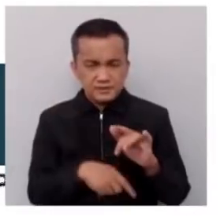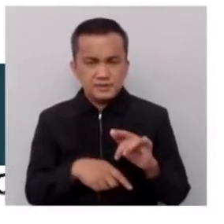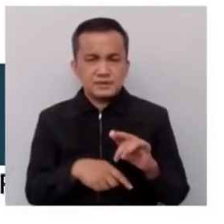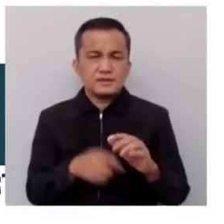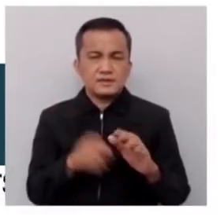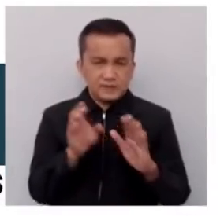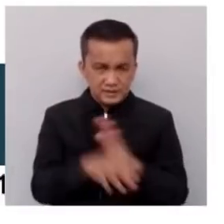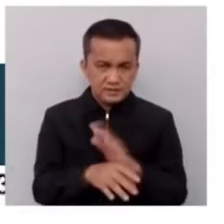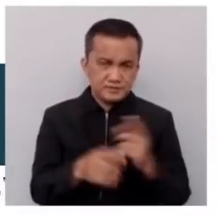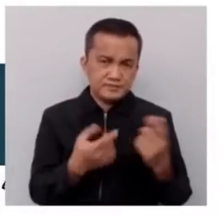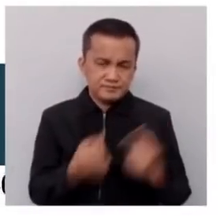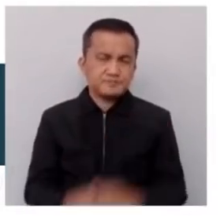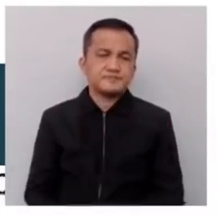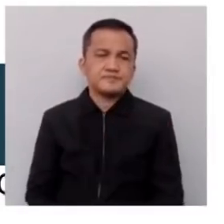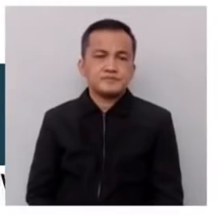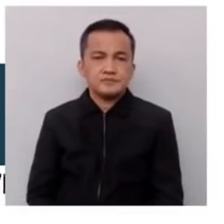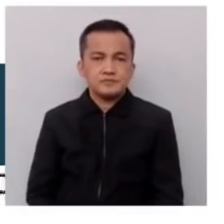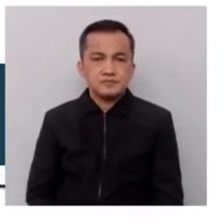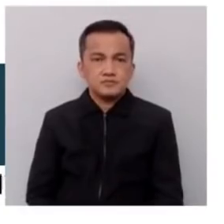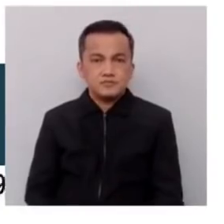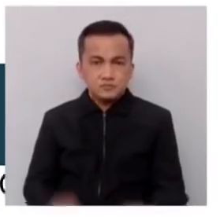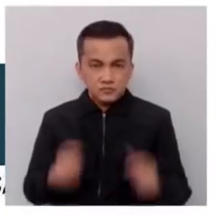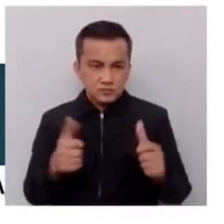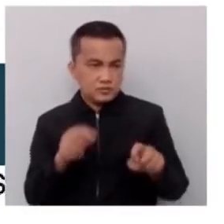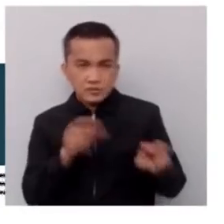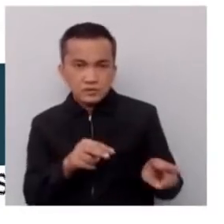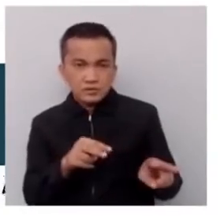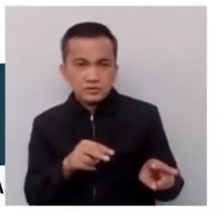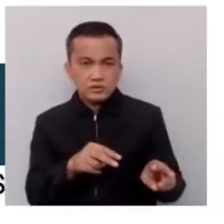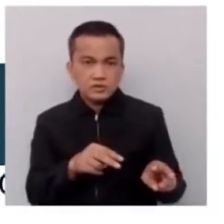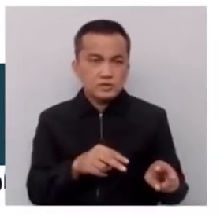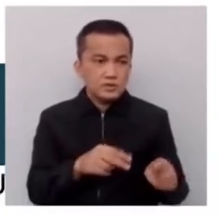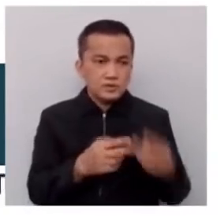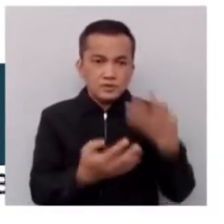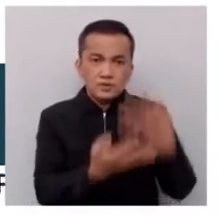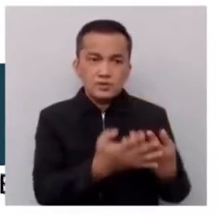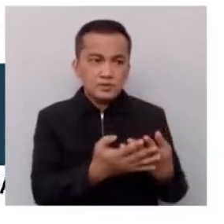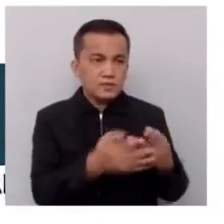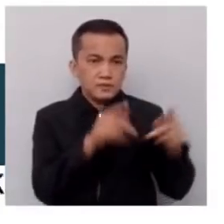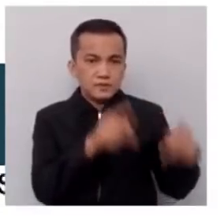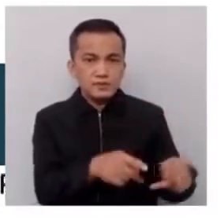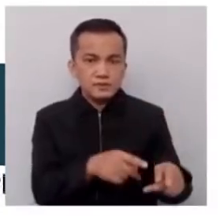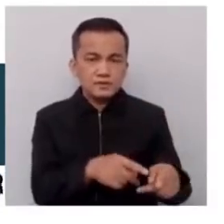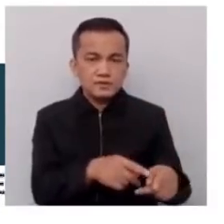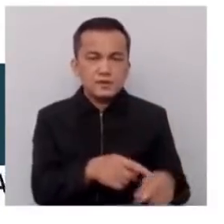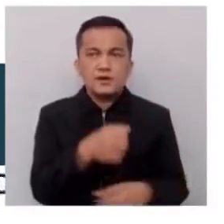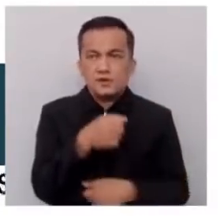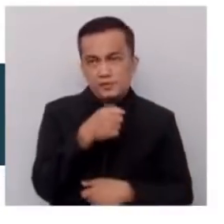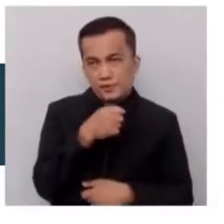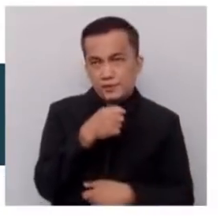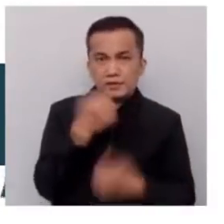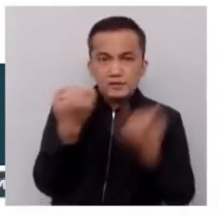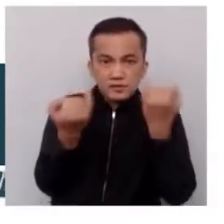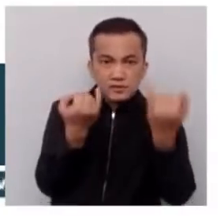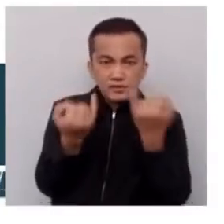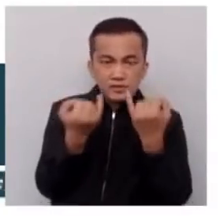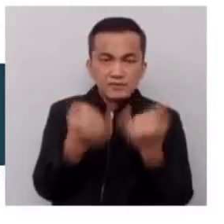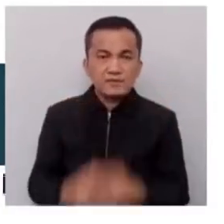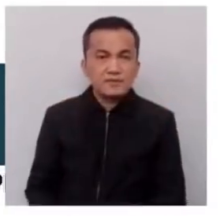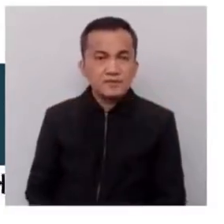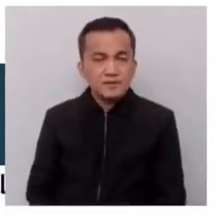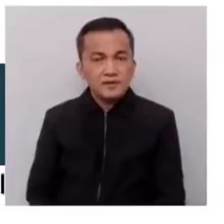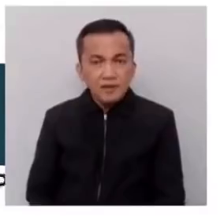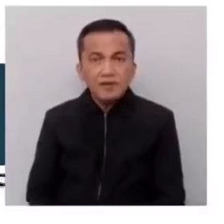committed. And then all of a sudden, we will see convicted felons taking the airwaves of the nation, and it is